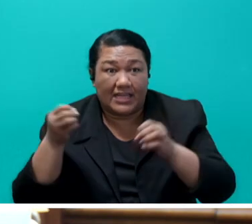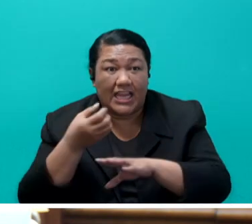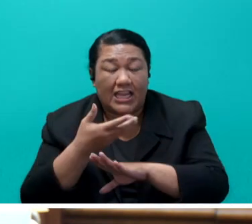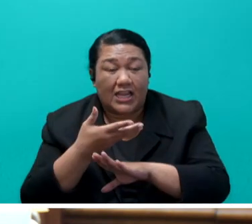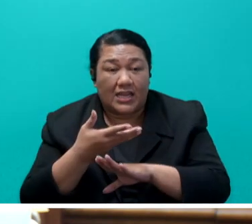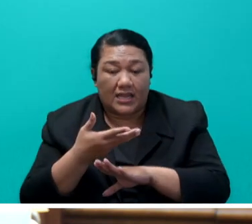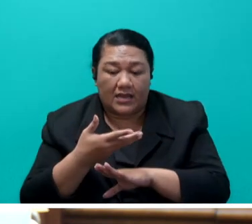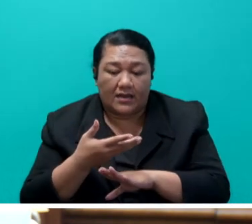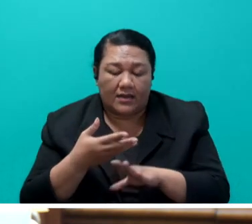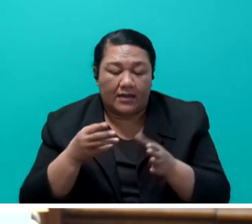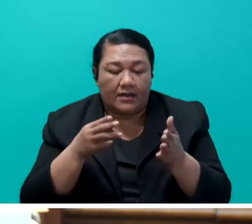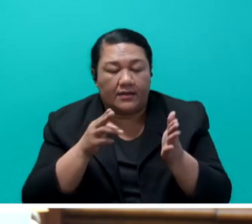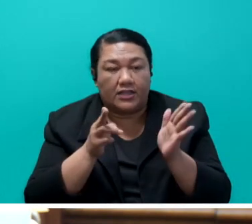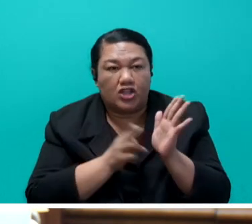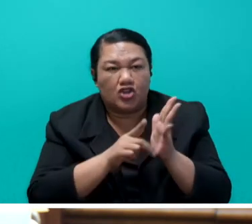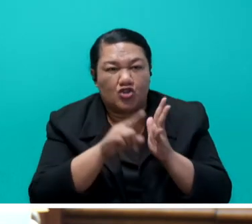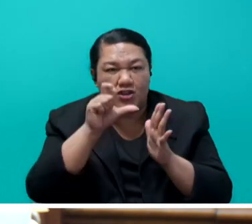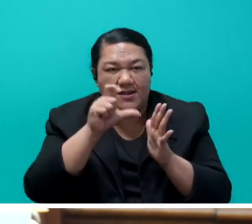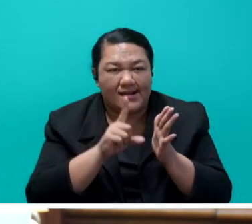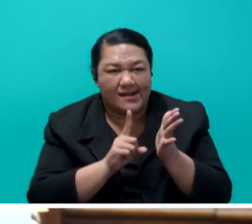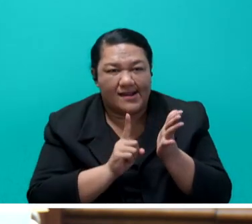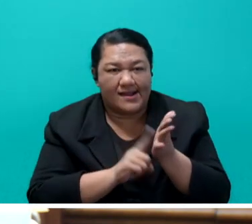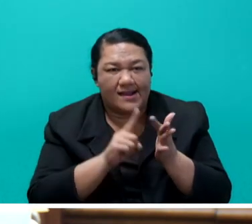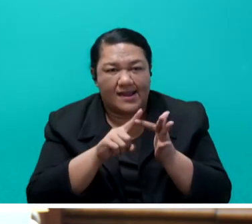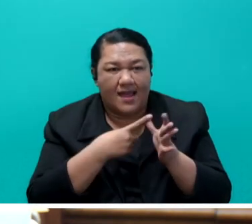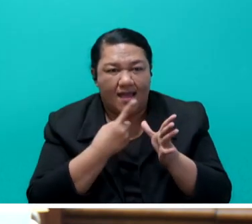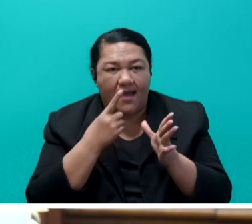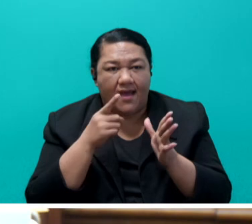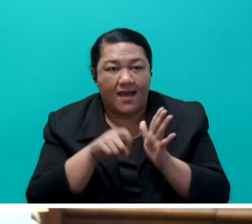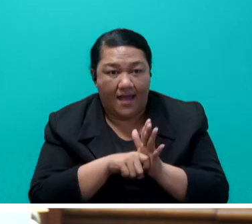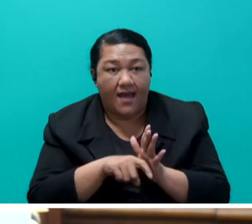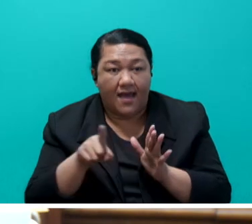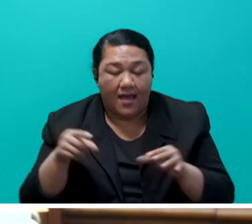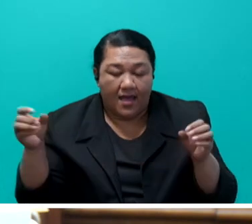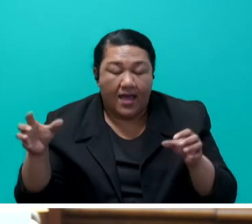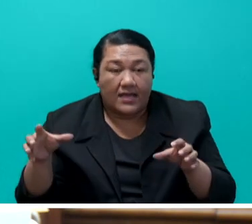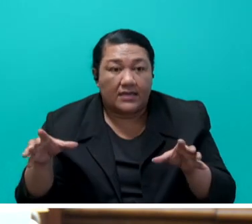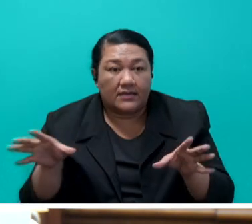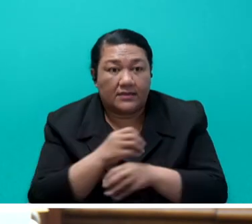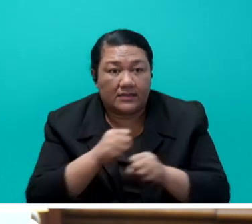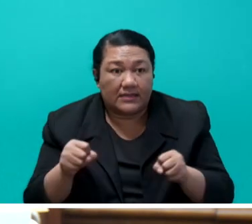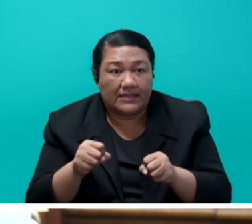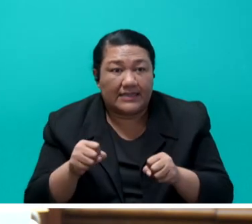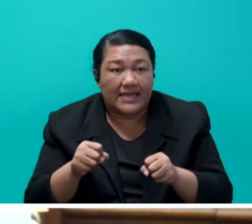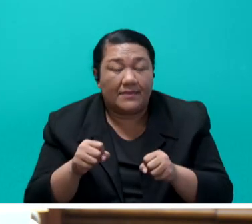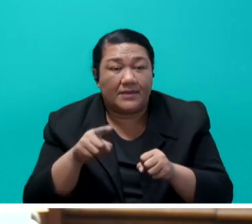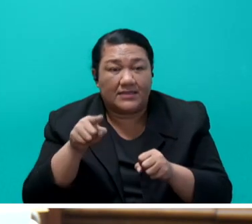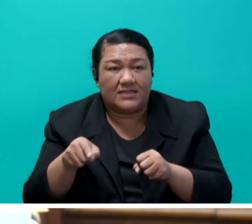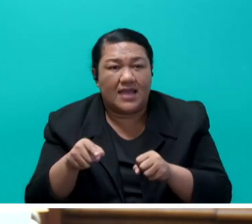power plant, suffered severe damages due to a tsunami in 2011.